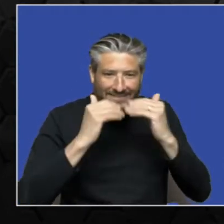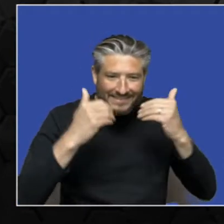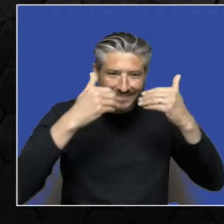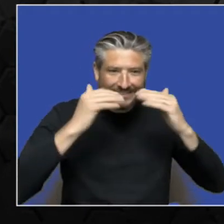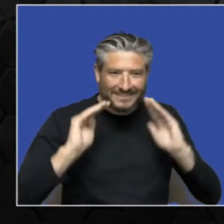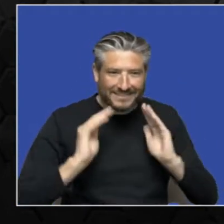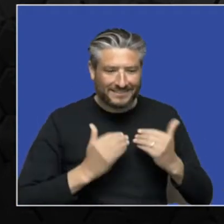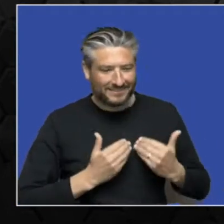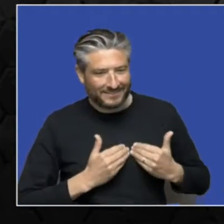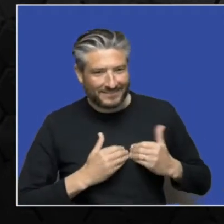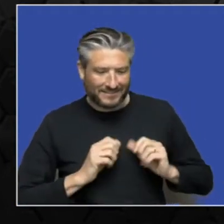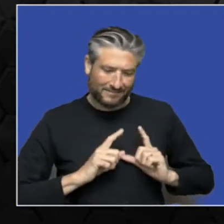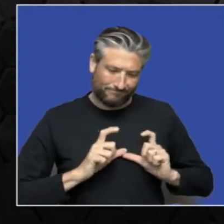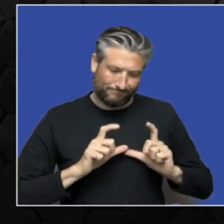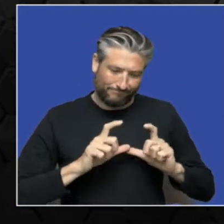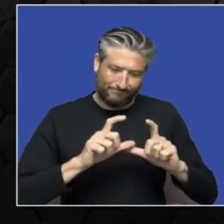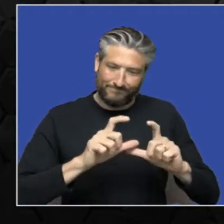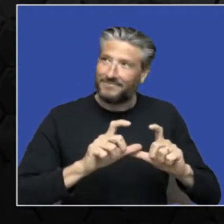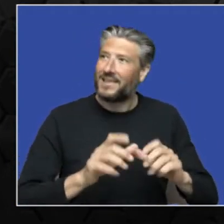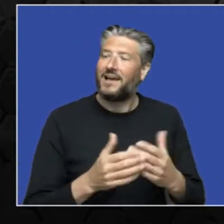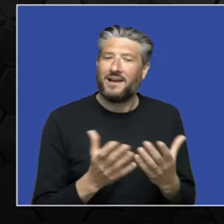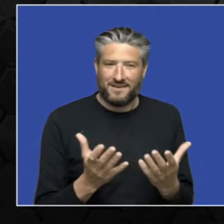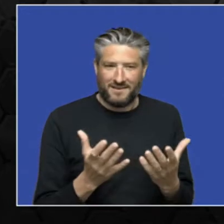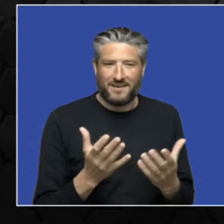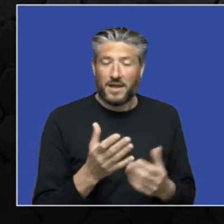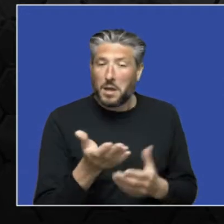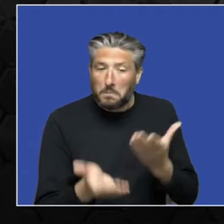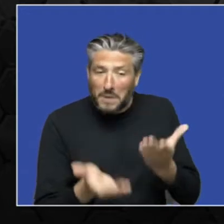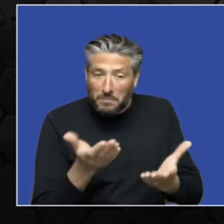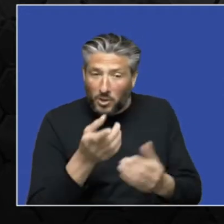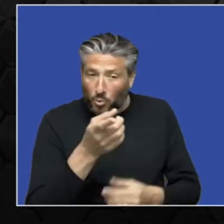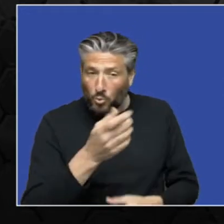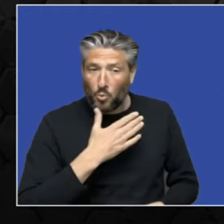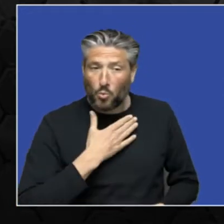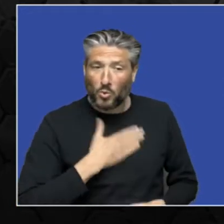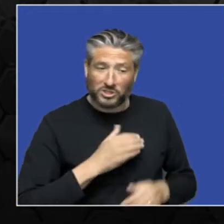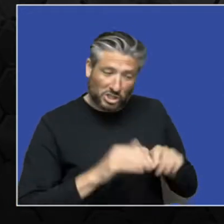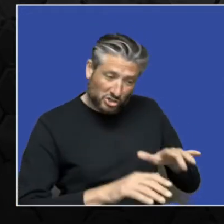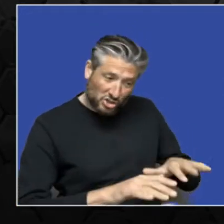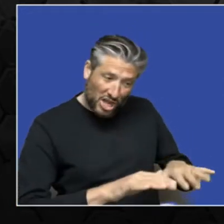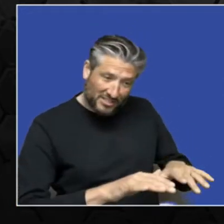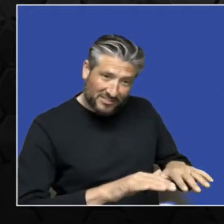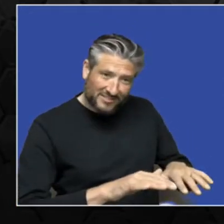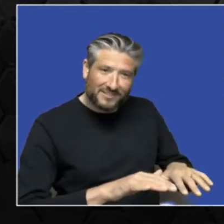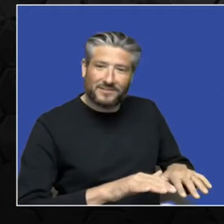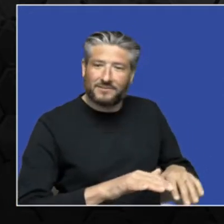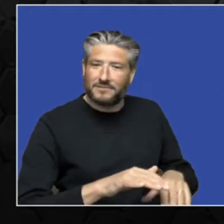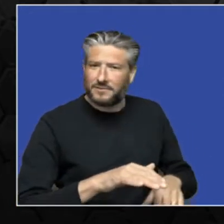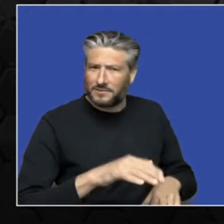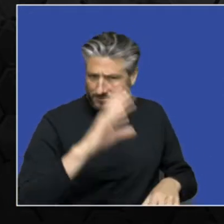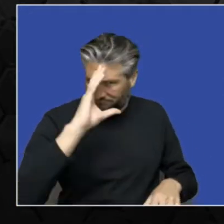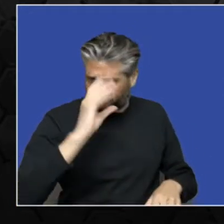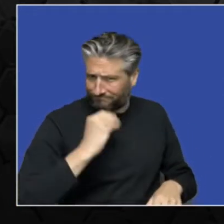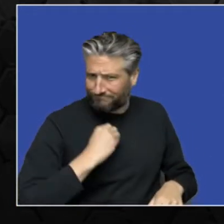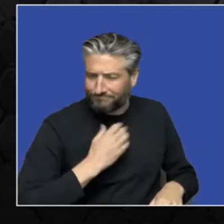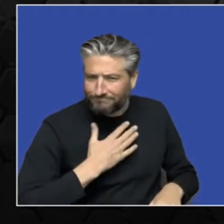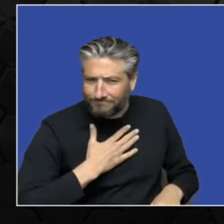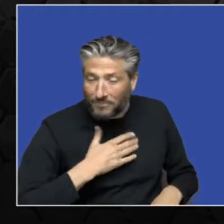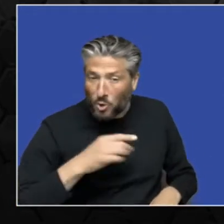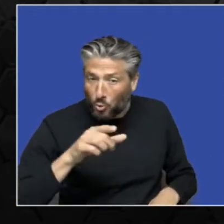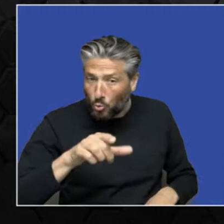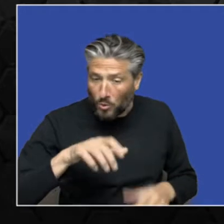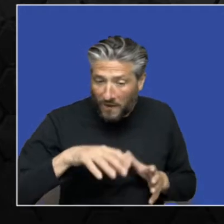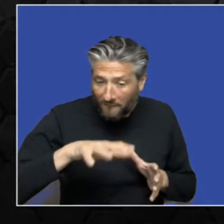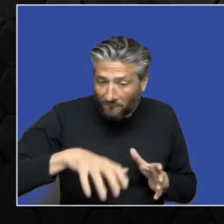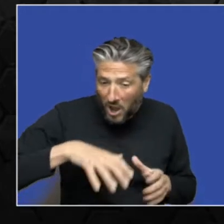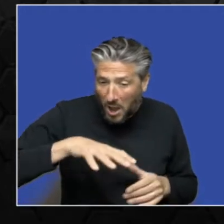like to cook, post a heart in the chat. If you are a farmer, post the seed emoji. And if you work on project using AI,